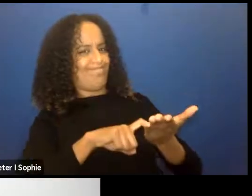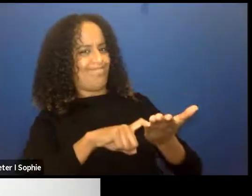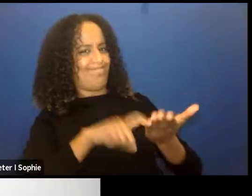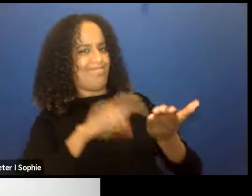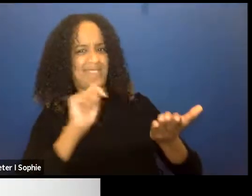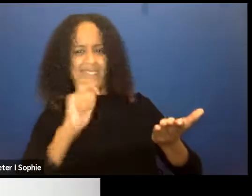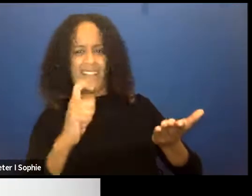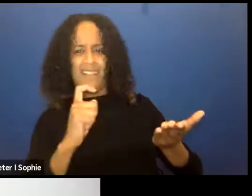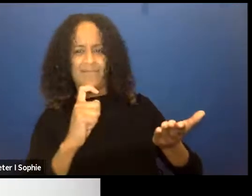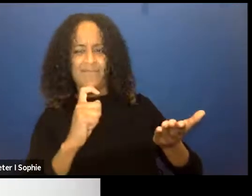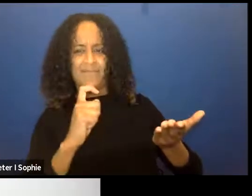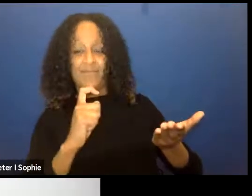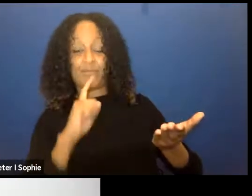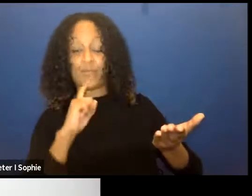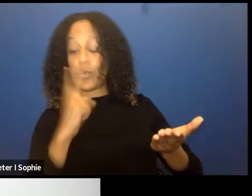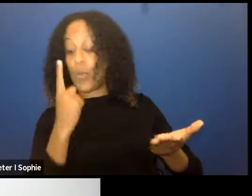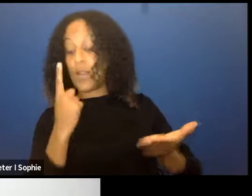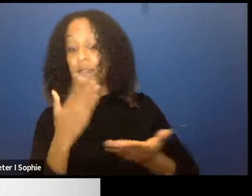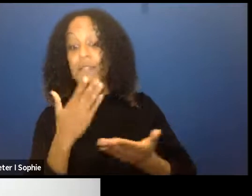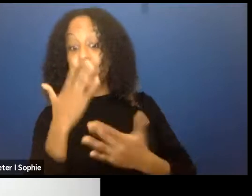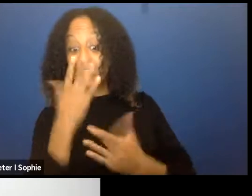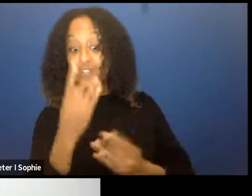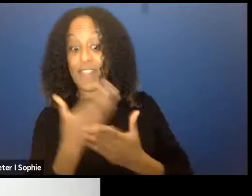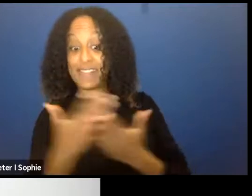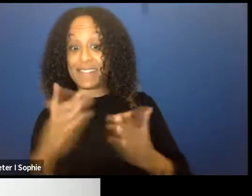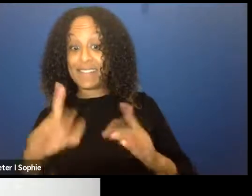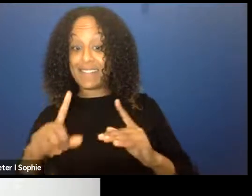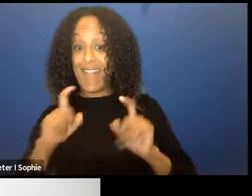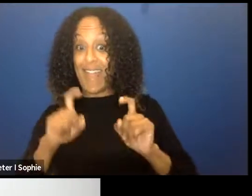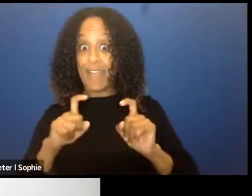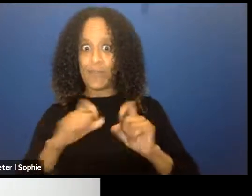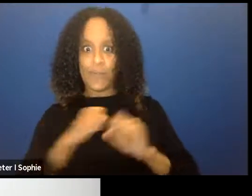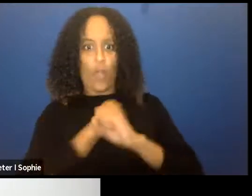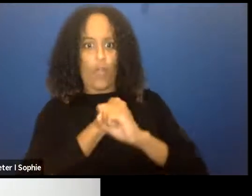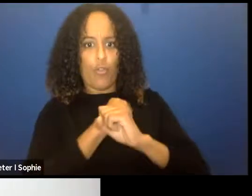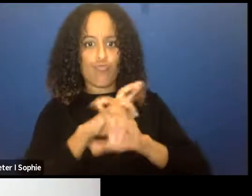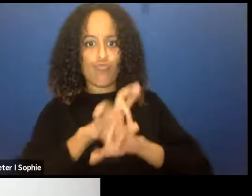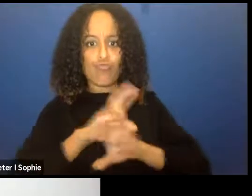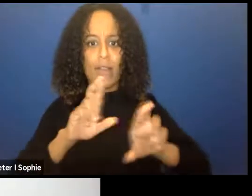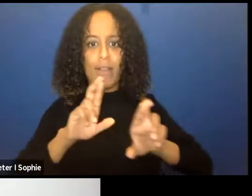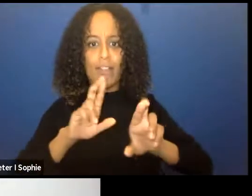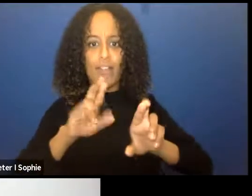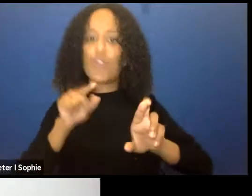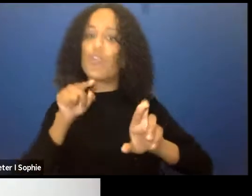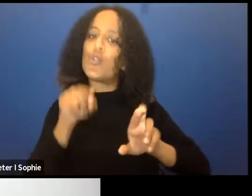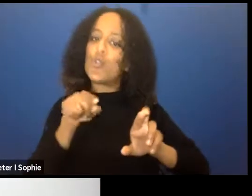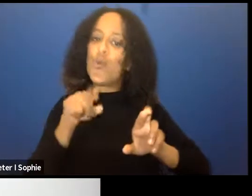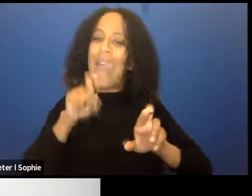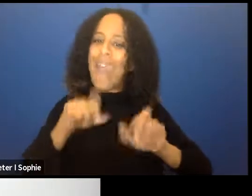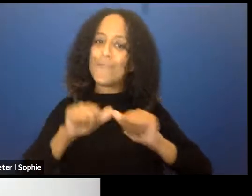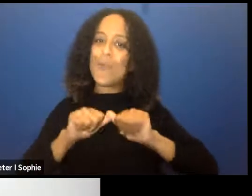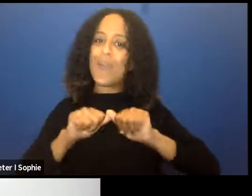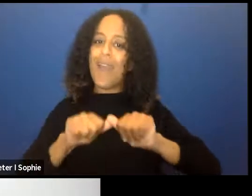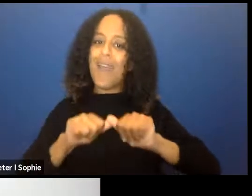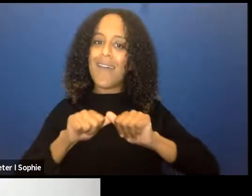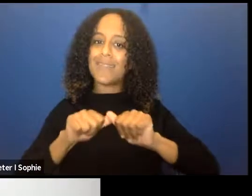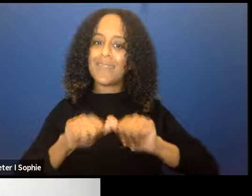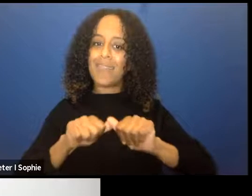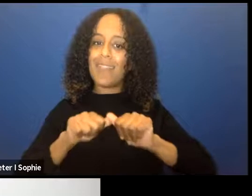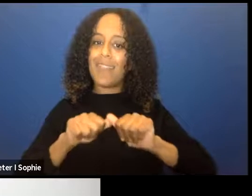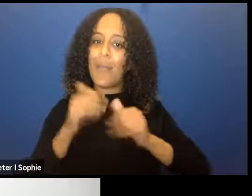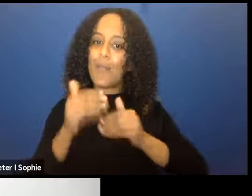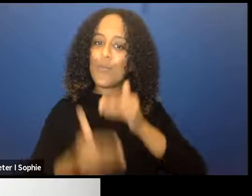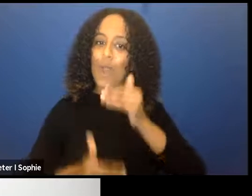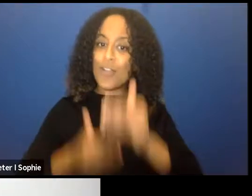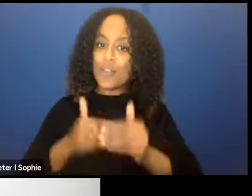one of the really interesting things about having to be on guard is that you're kind of having to constantly process, should